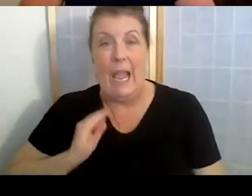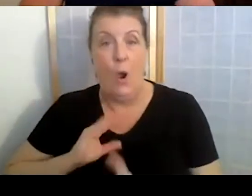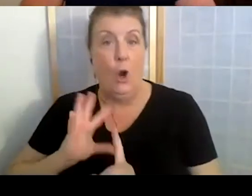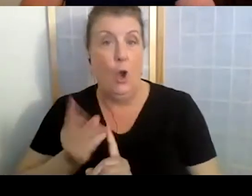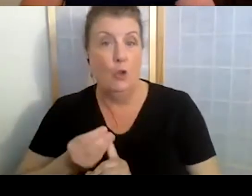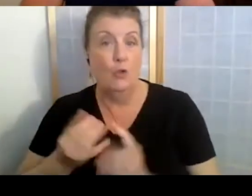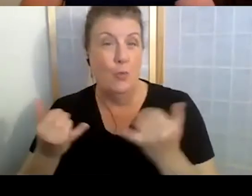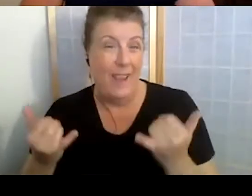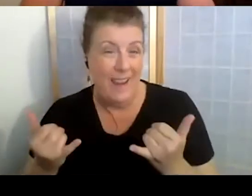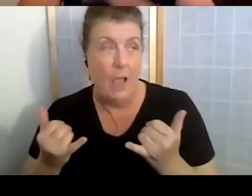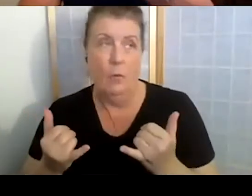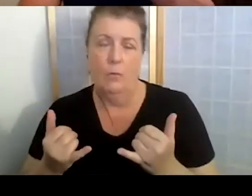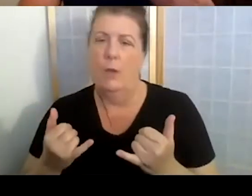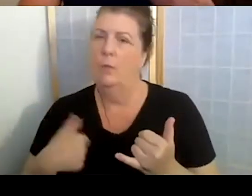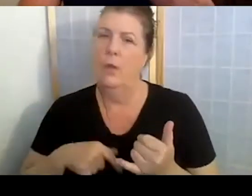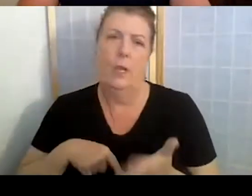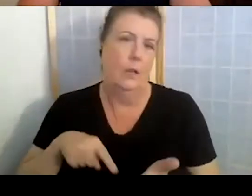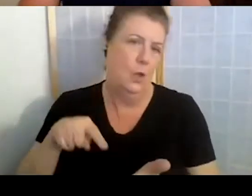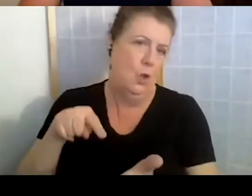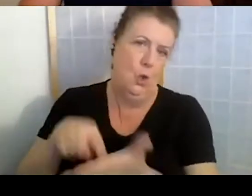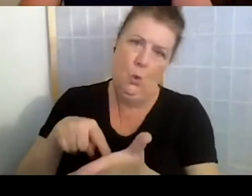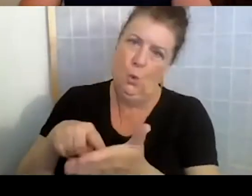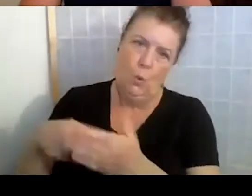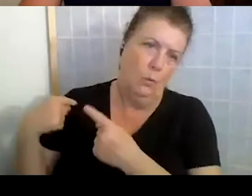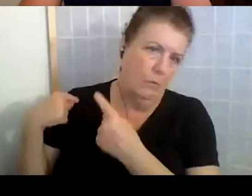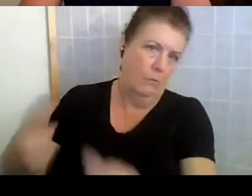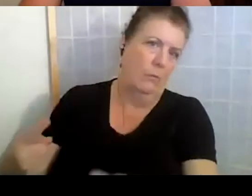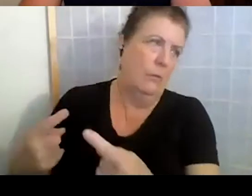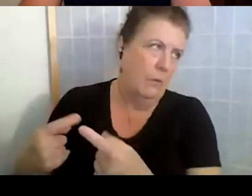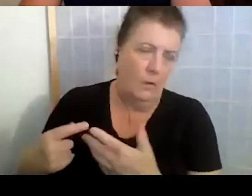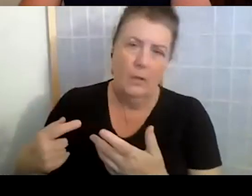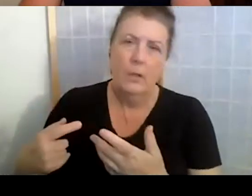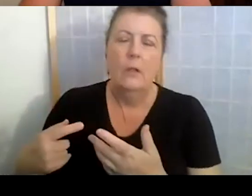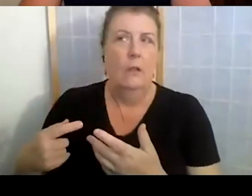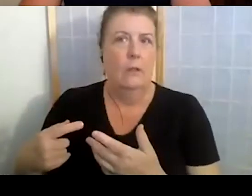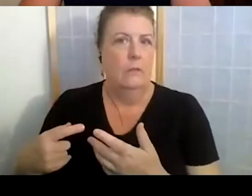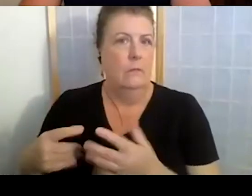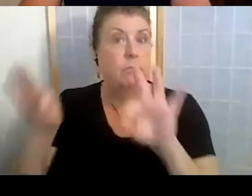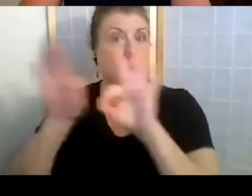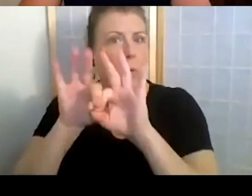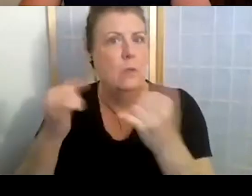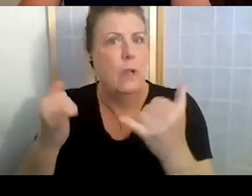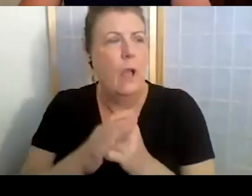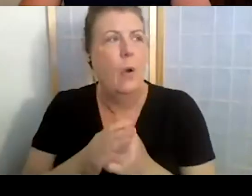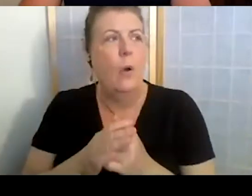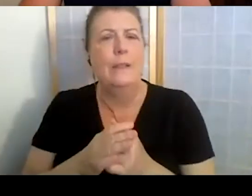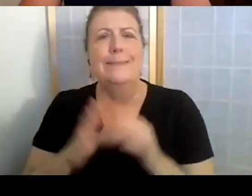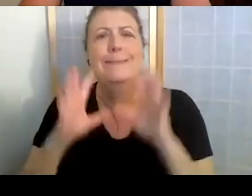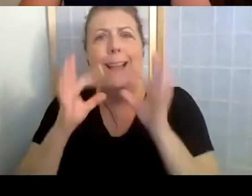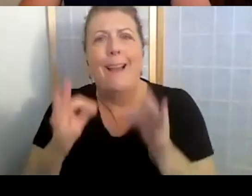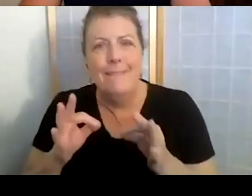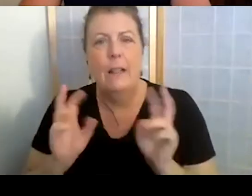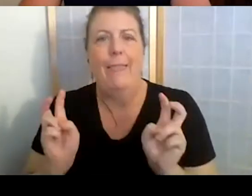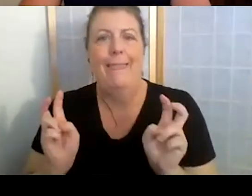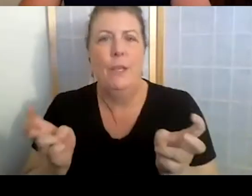And certainly I see the issue of training being a huge issue.